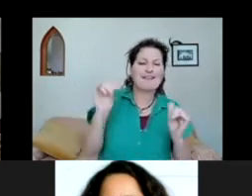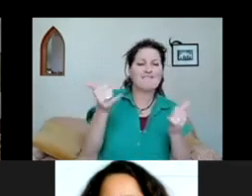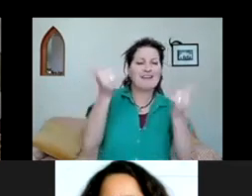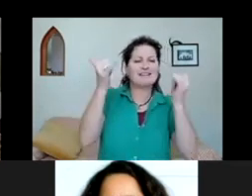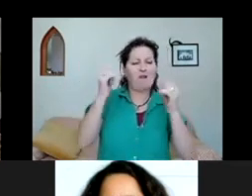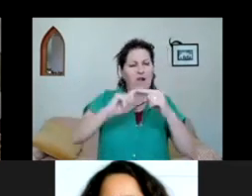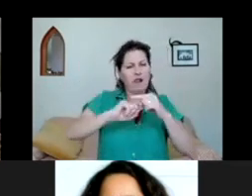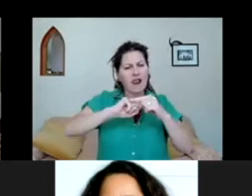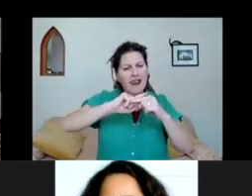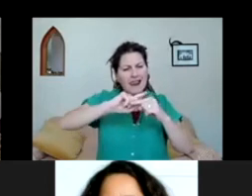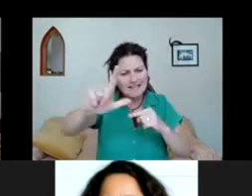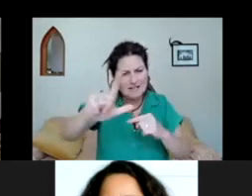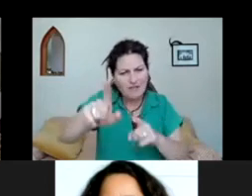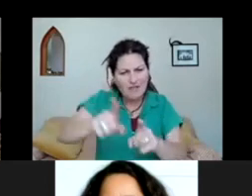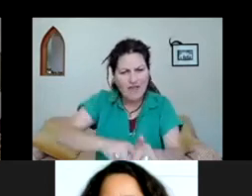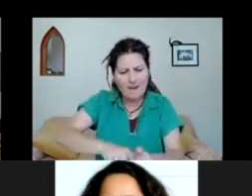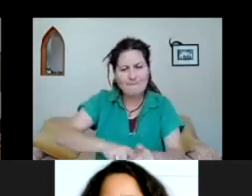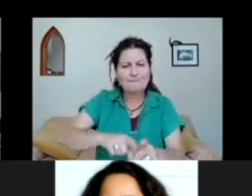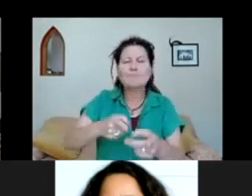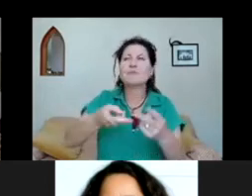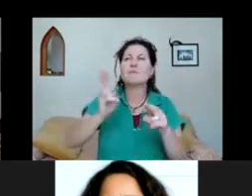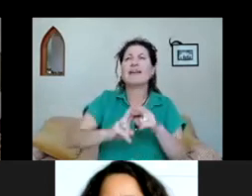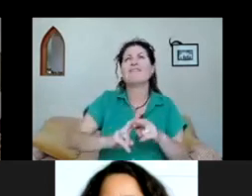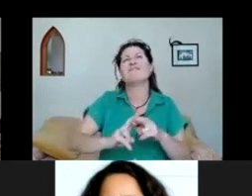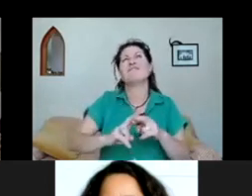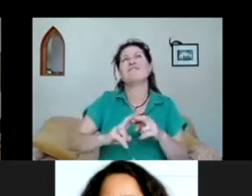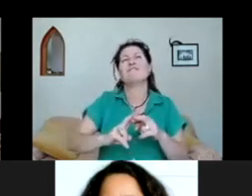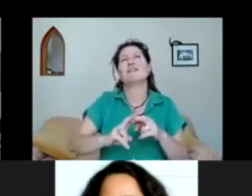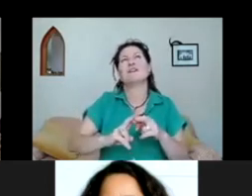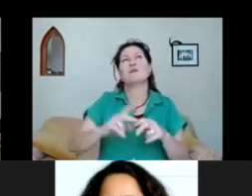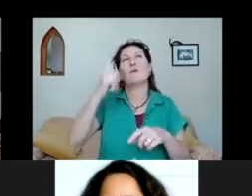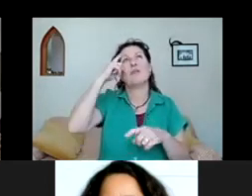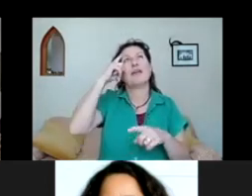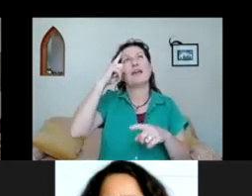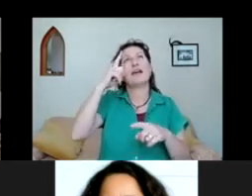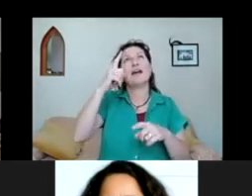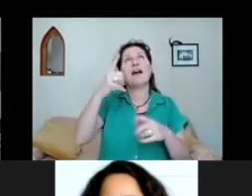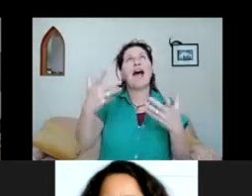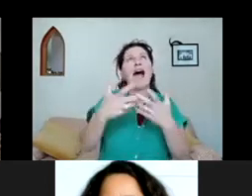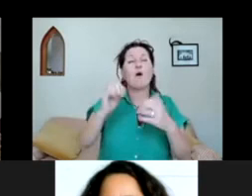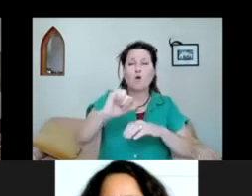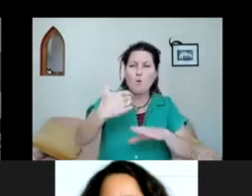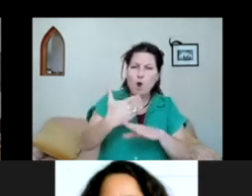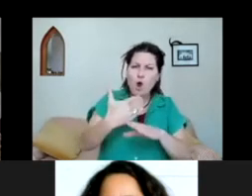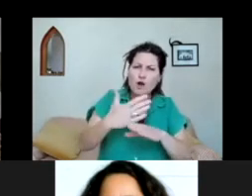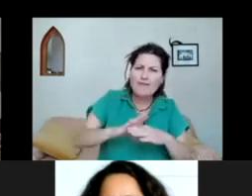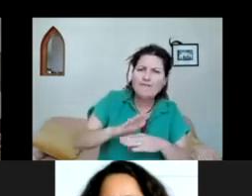the piece, how you might want to see the piece manifest in the future, please do include that to give us an insight into your